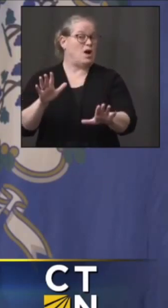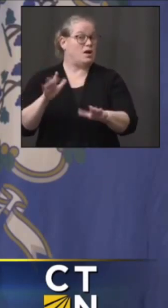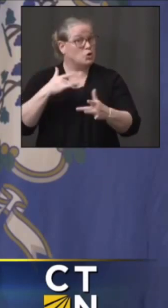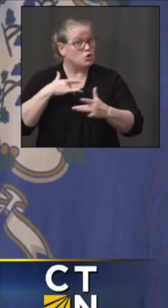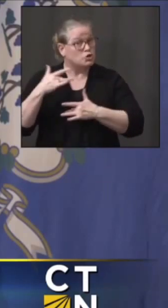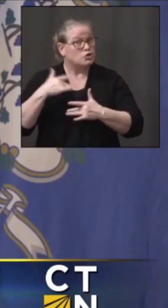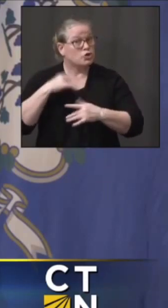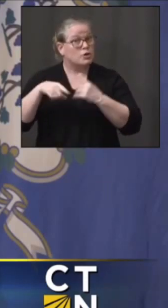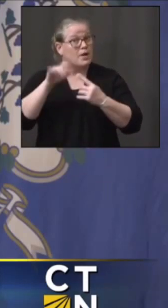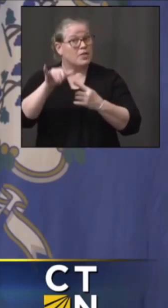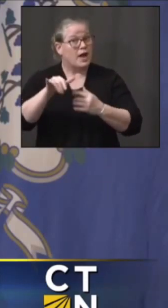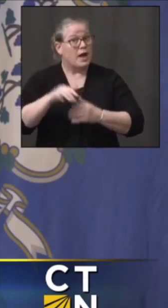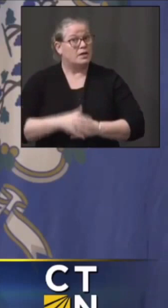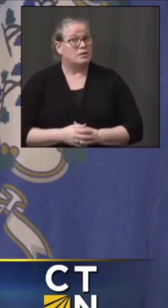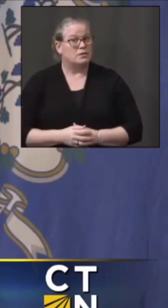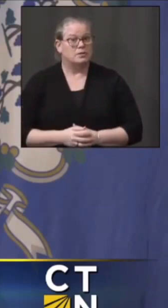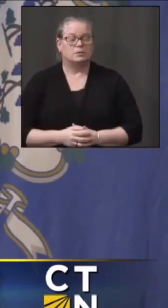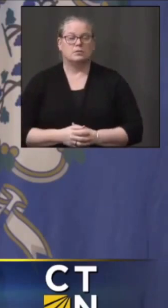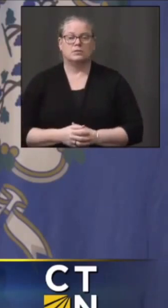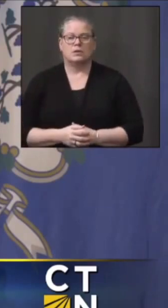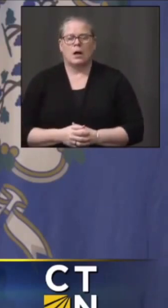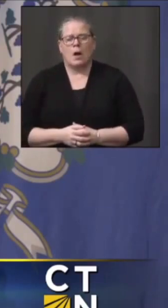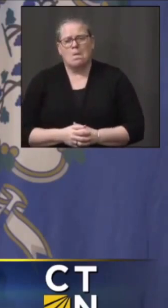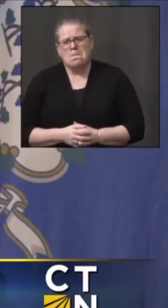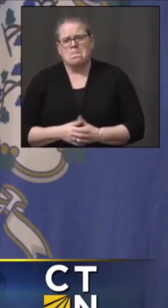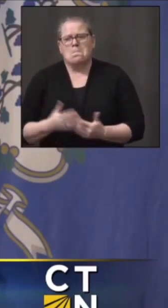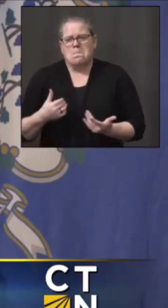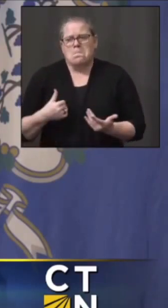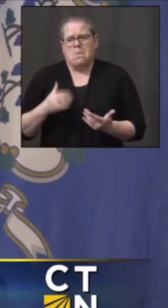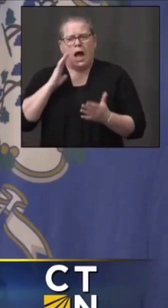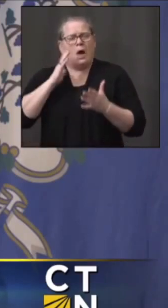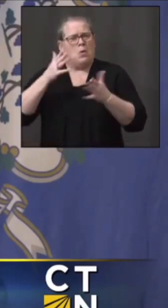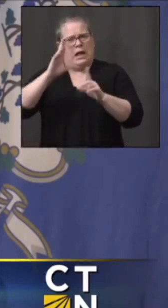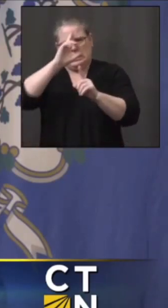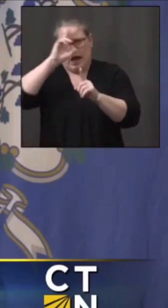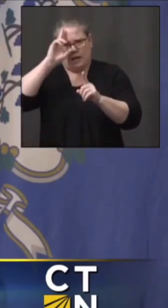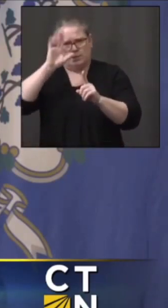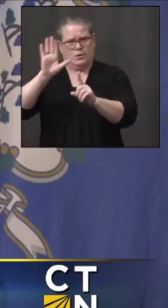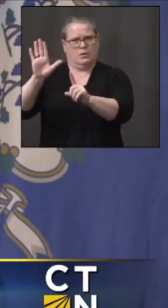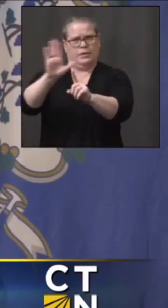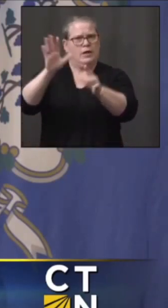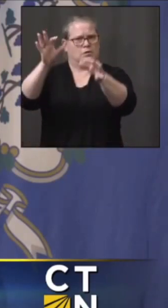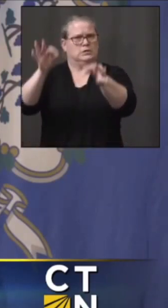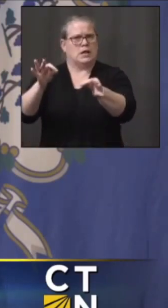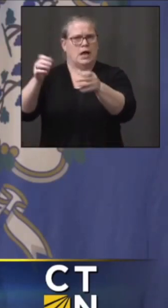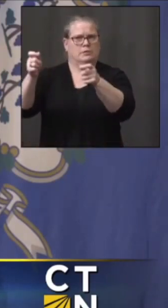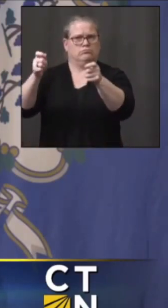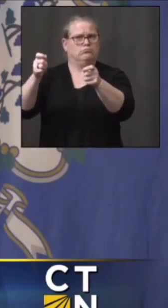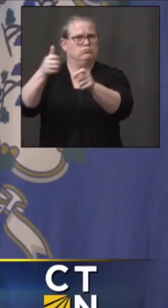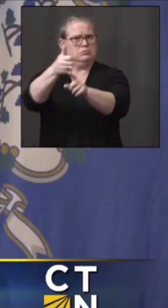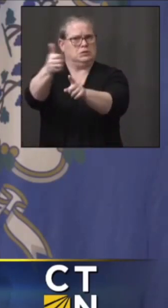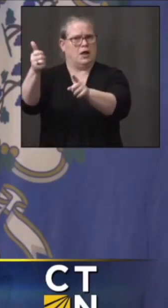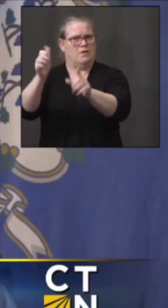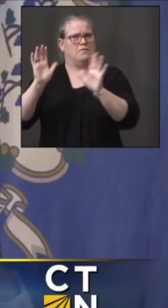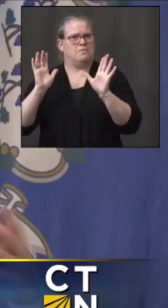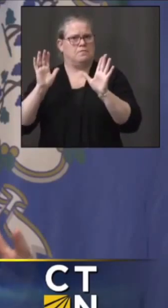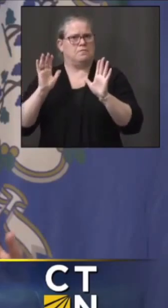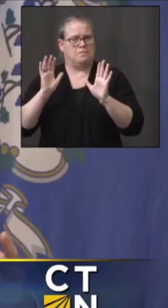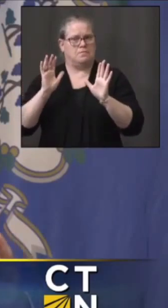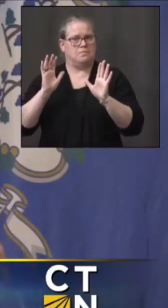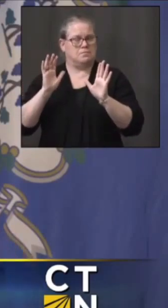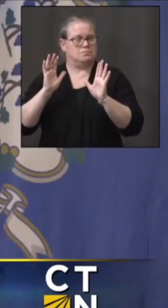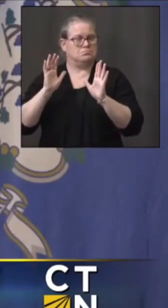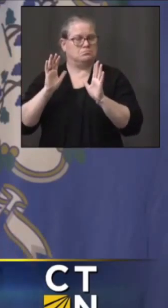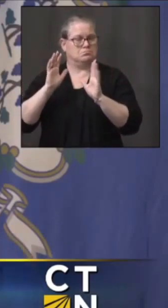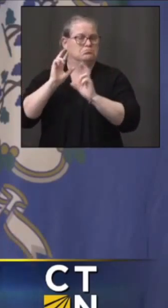Look, I think I'm going to let the hospitals deal with that in terms of how they think best to manage it. Right now, we're trying to